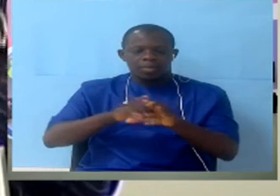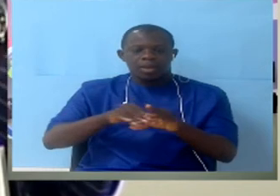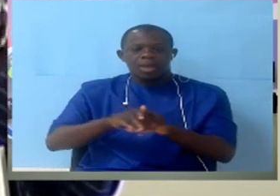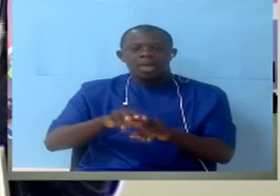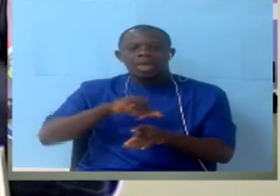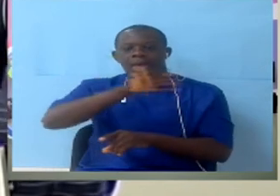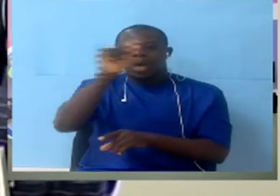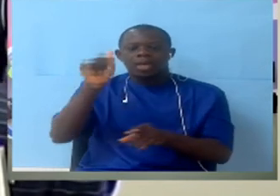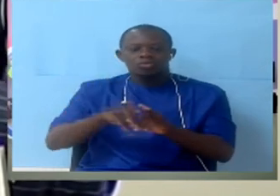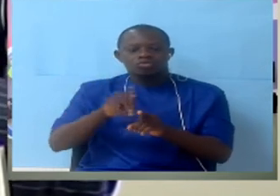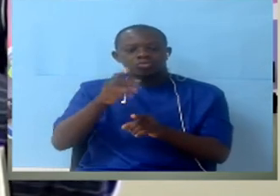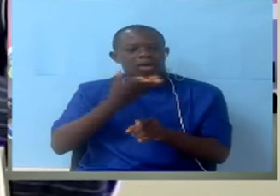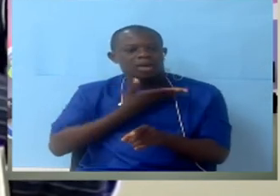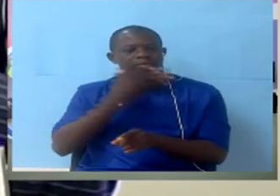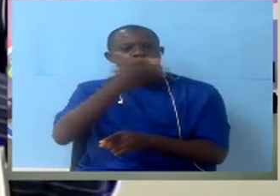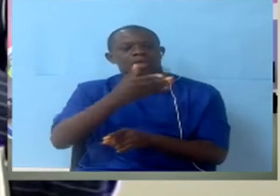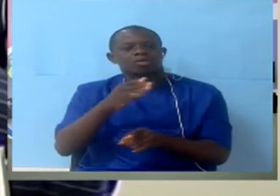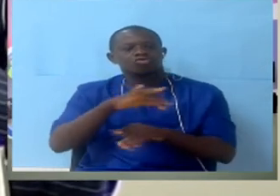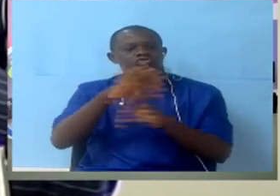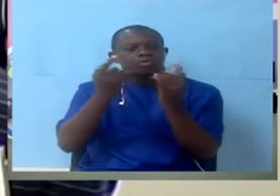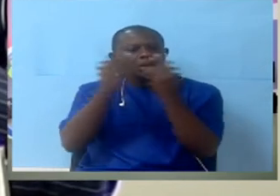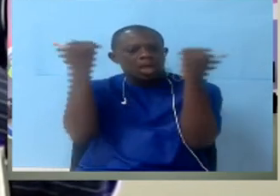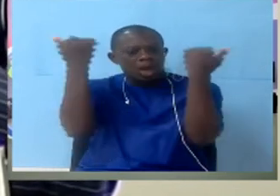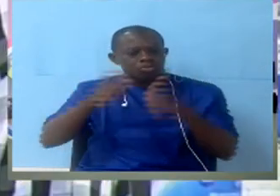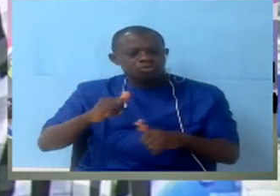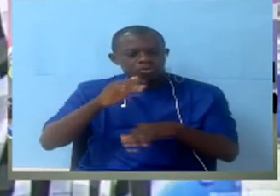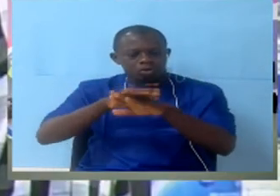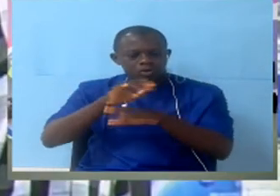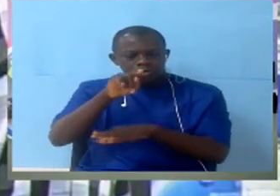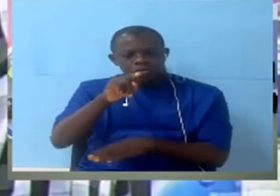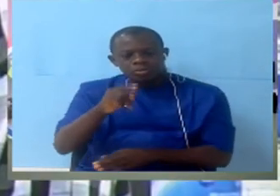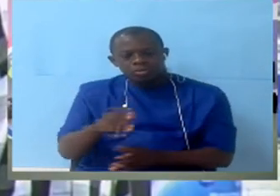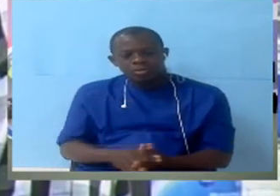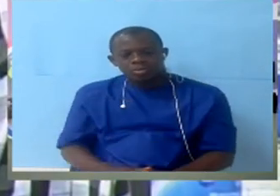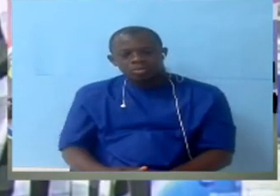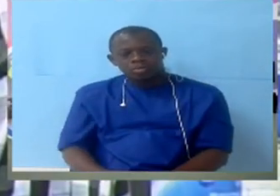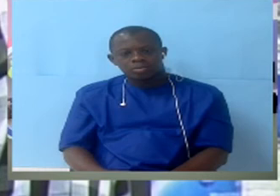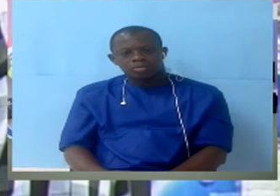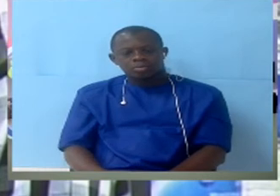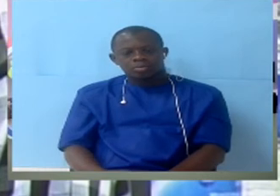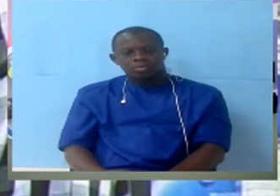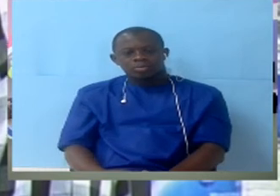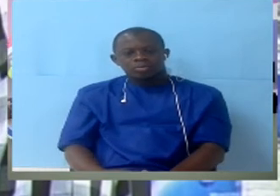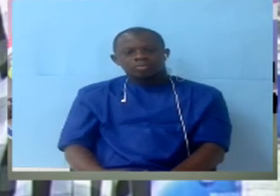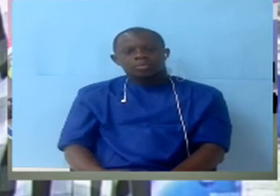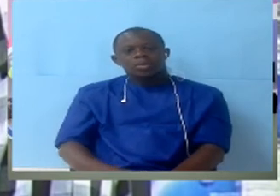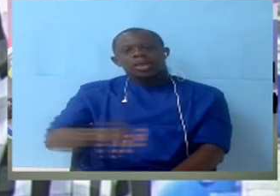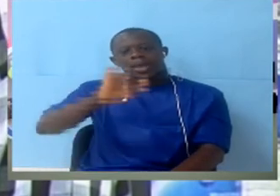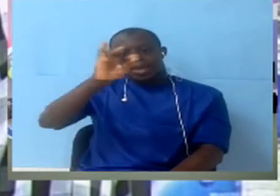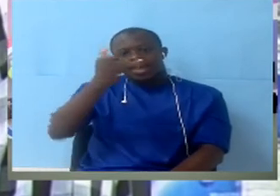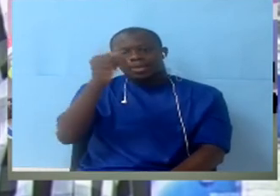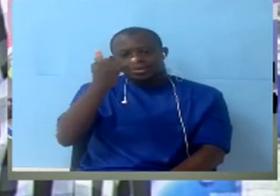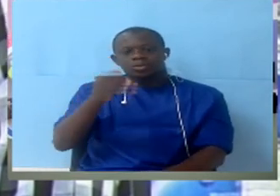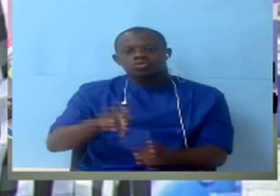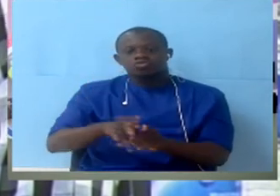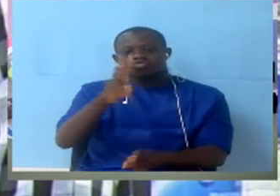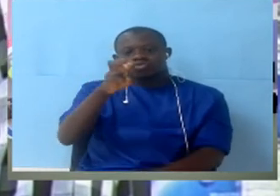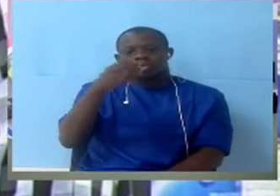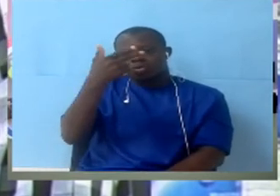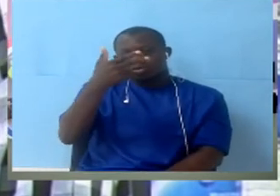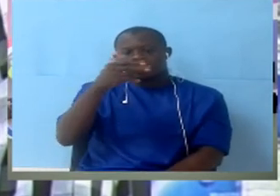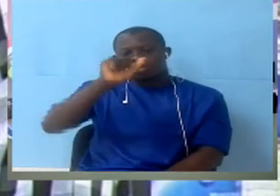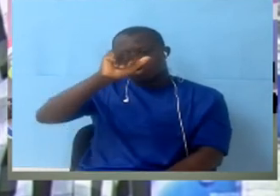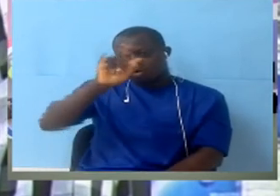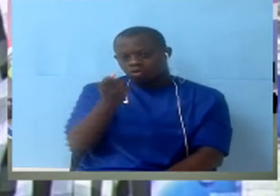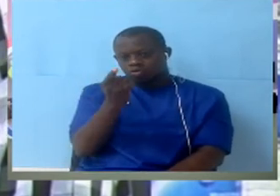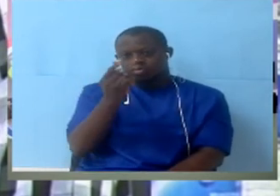were there, did anything happen to you? Be Brikama je foku sura dal me sura bang. Ha, on 28 August. Yes. 2016.